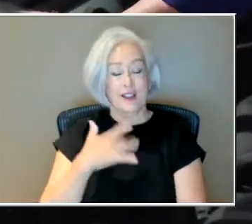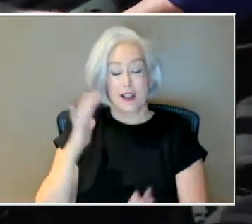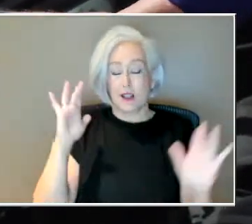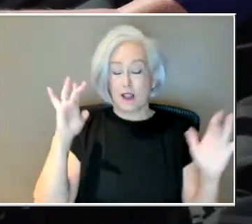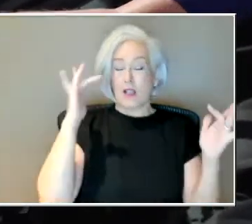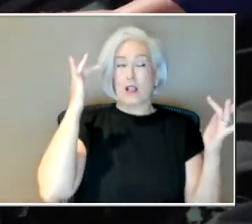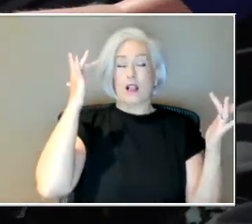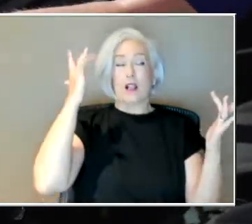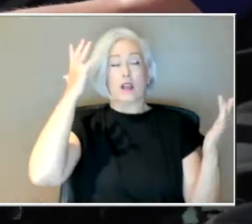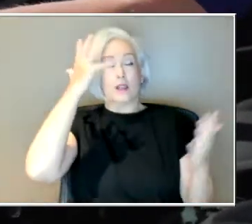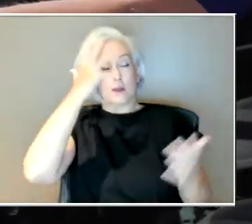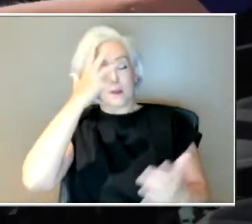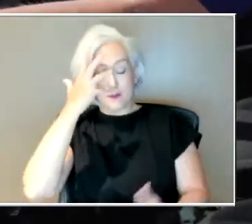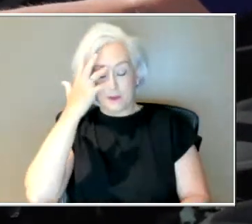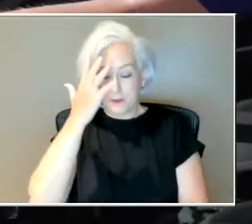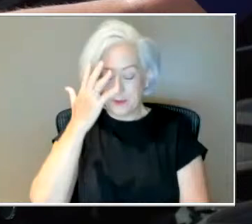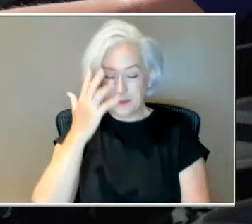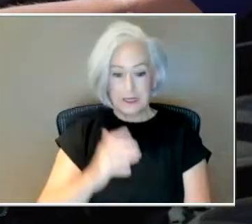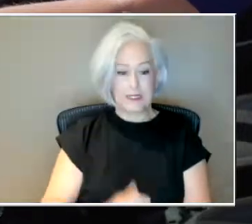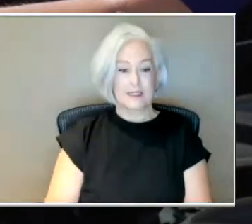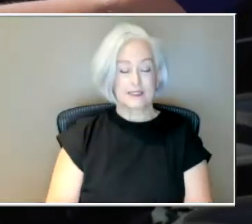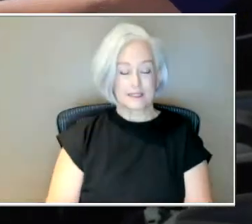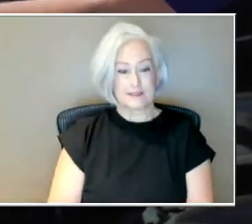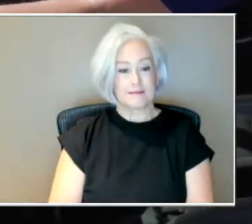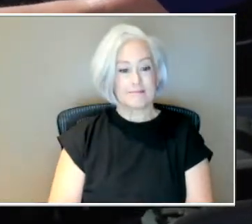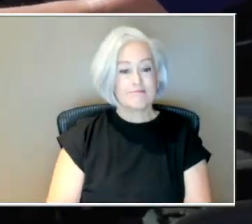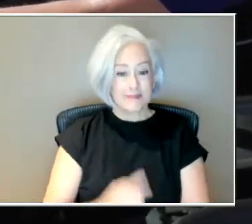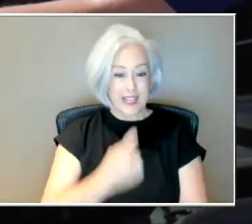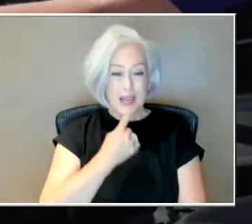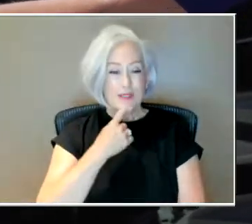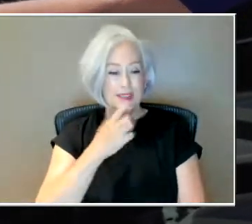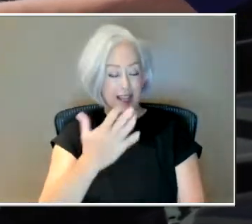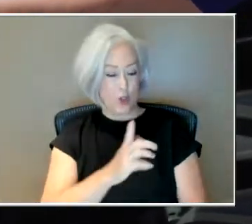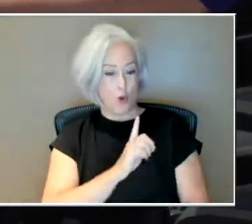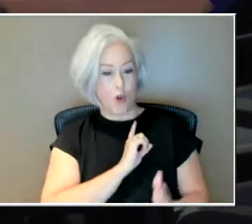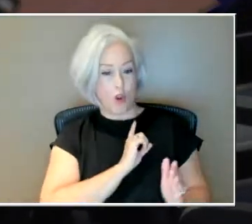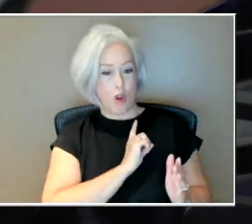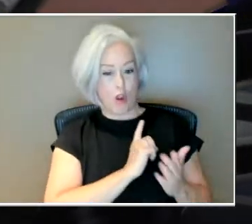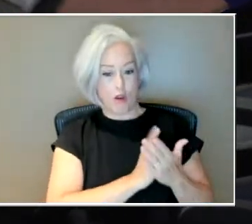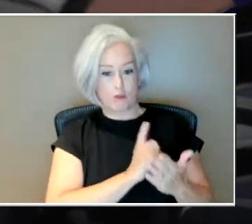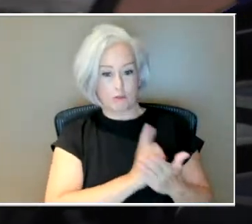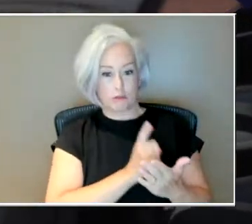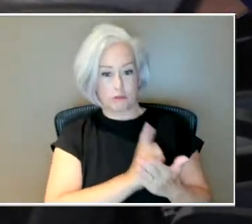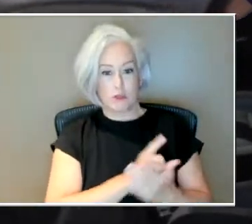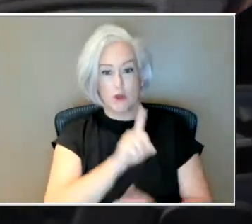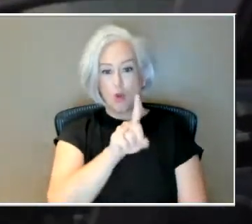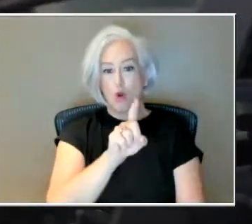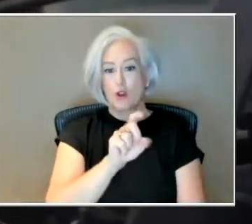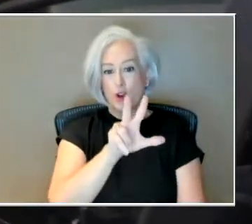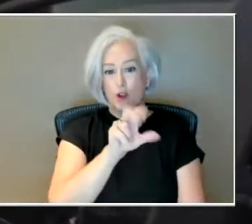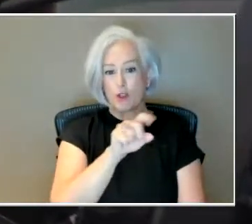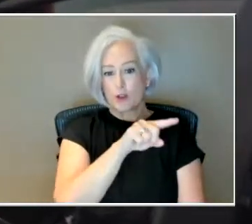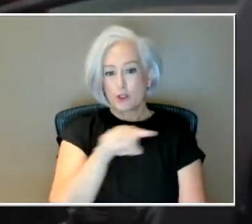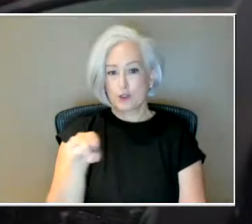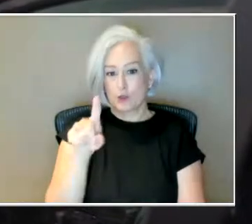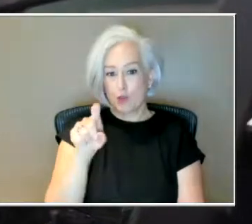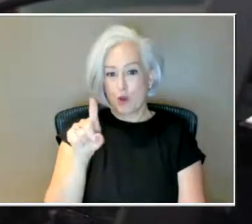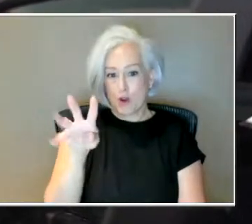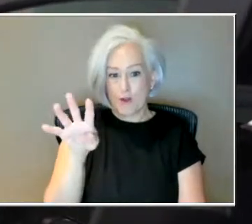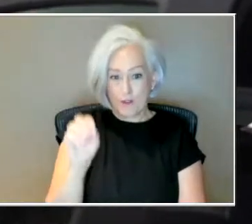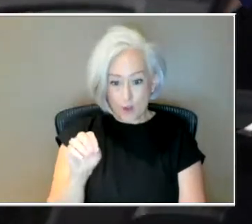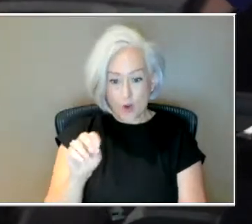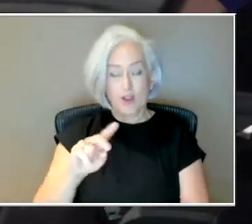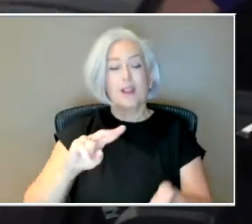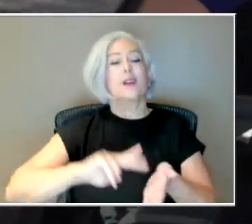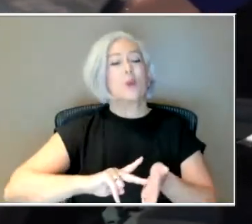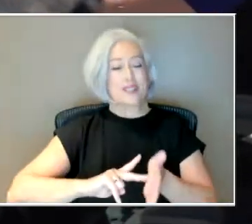Yeah. Yeah. Yeah. So I would say your heart rate is probably about 130 to 140 right now, which is almost double what it was when we started this